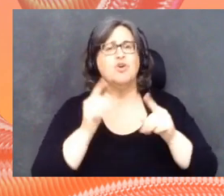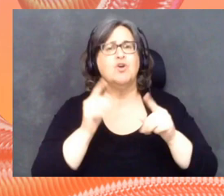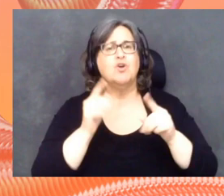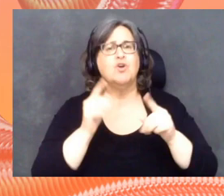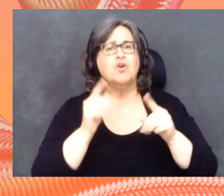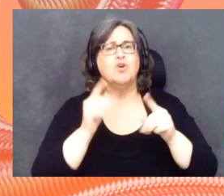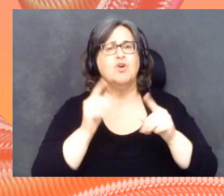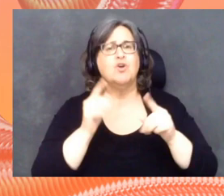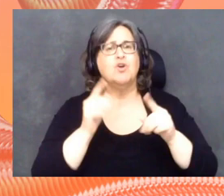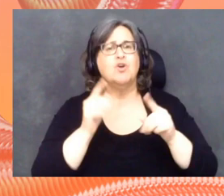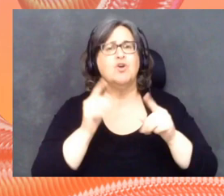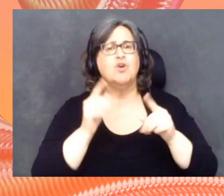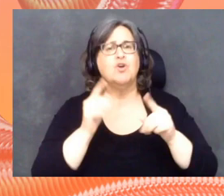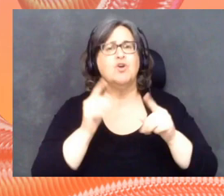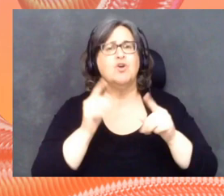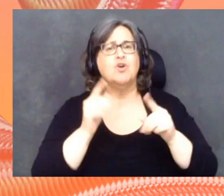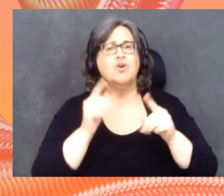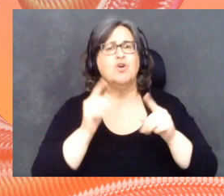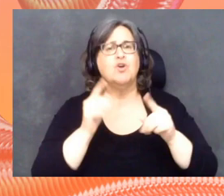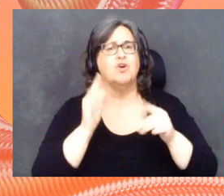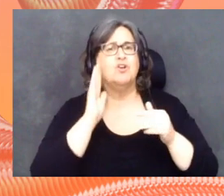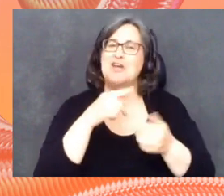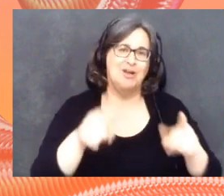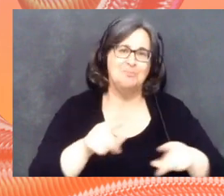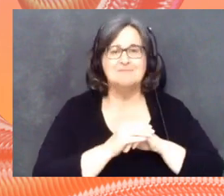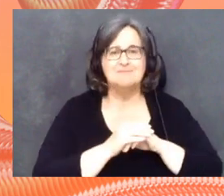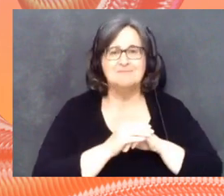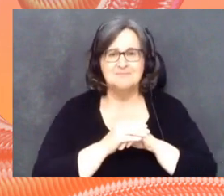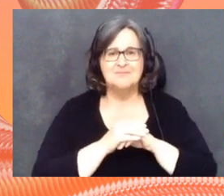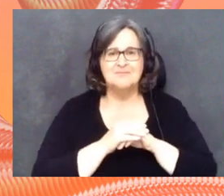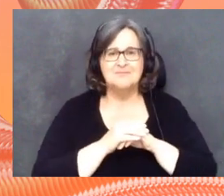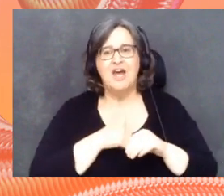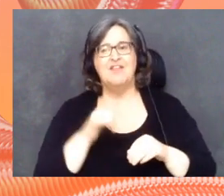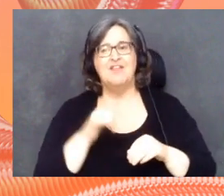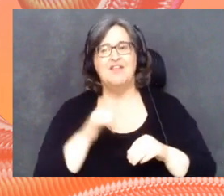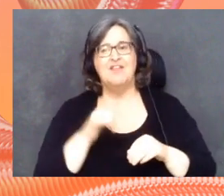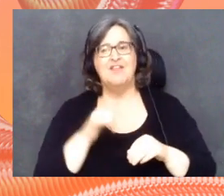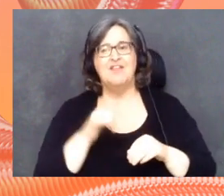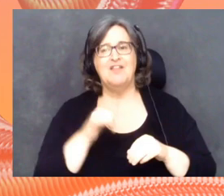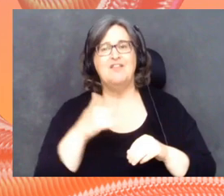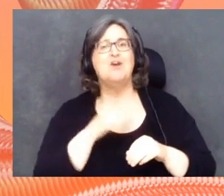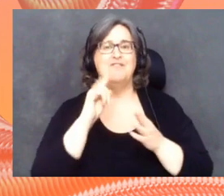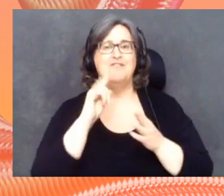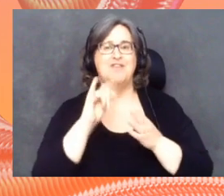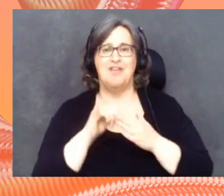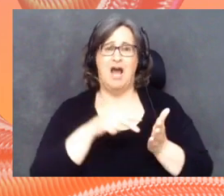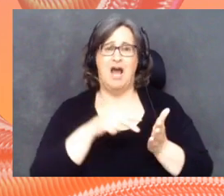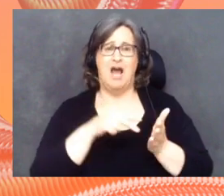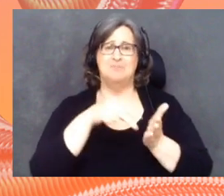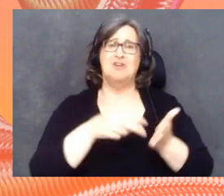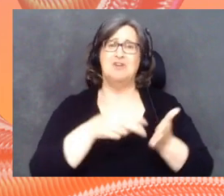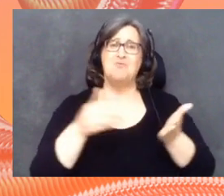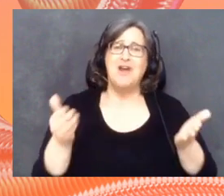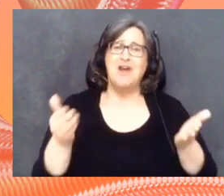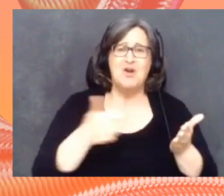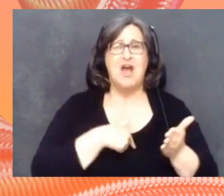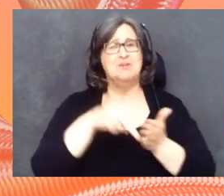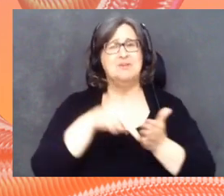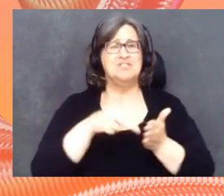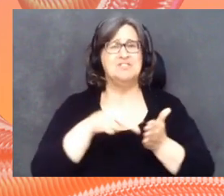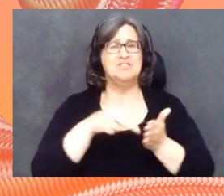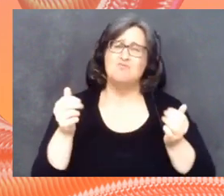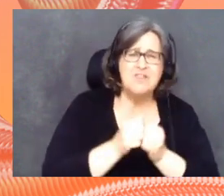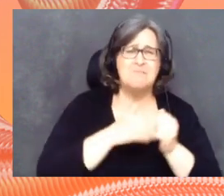are you going to be standing when it comes? And I feel like we're ready for this. Like, we're like, I'm standing right here. I'm standing right here with my people. Like, it's